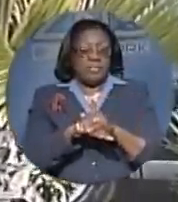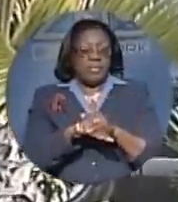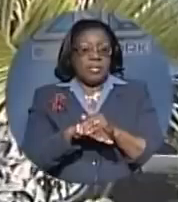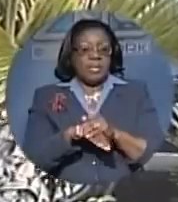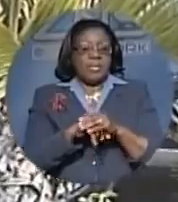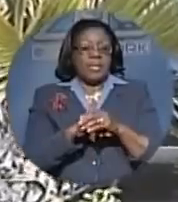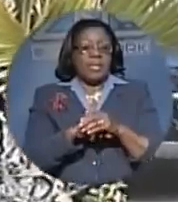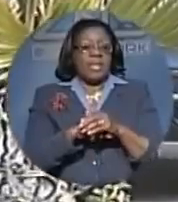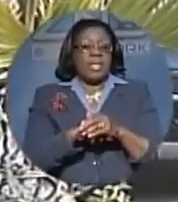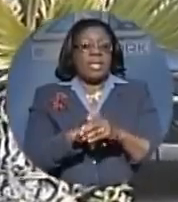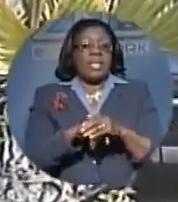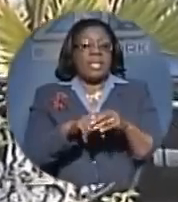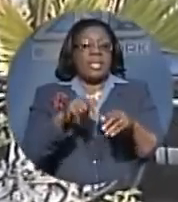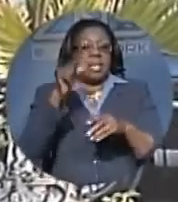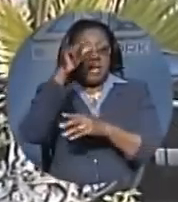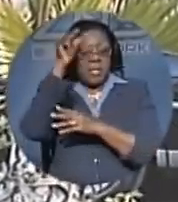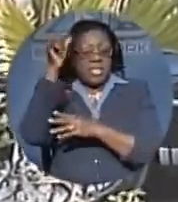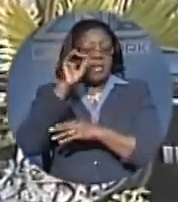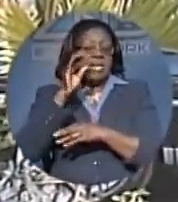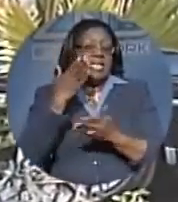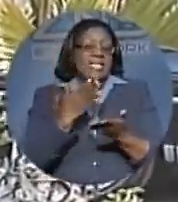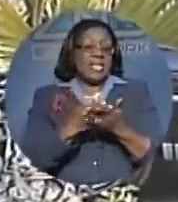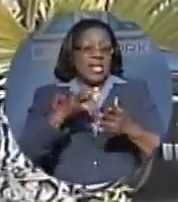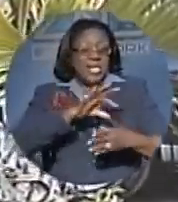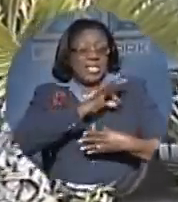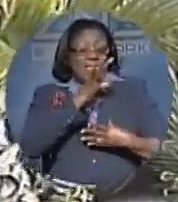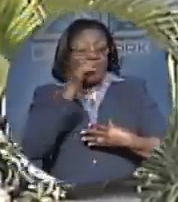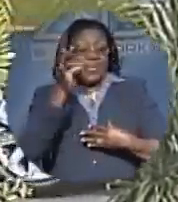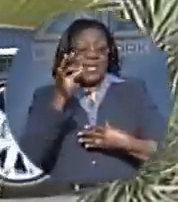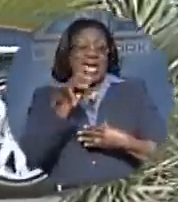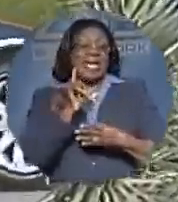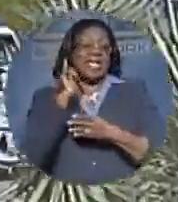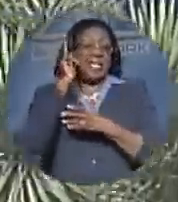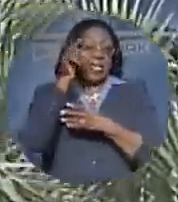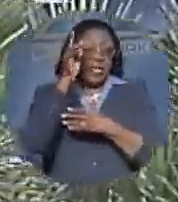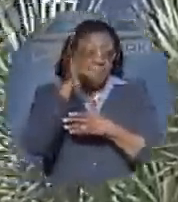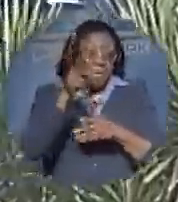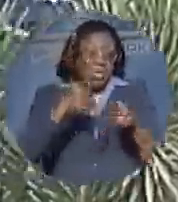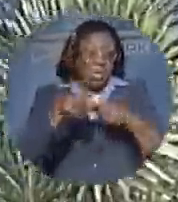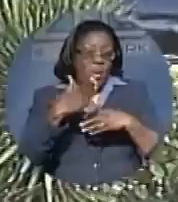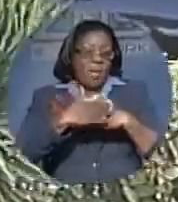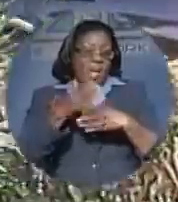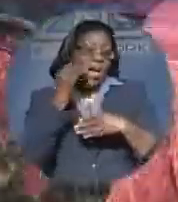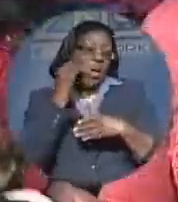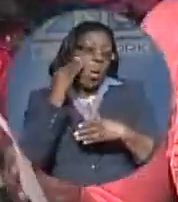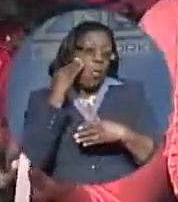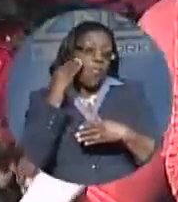statement concludes that the Governor General is in good spirit and is looking forward to returning home to enjoy the Christmas holidays.